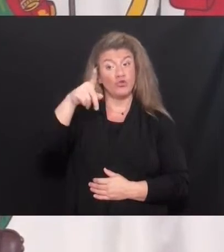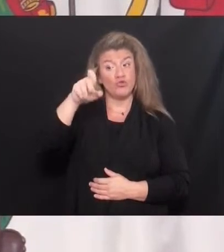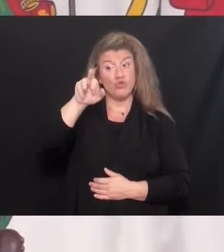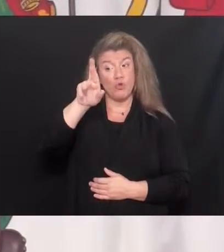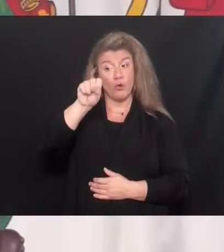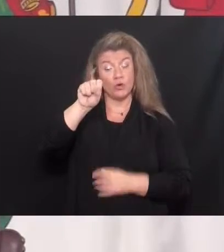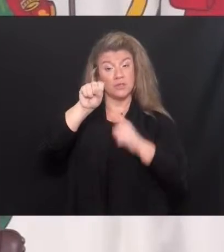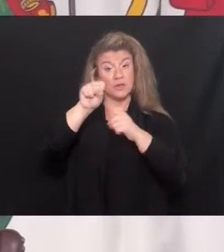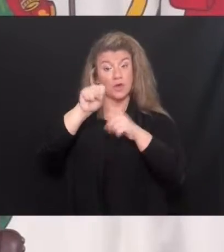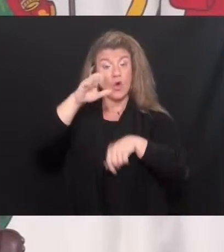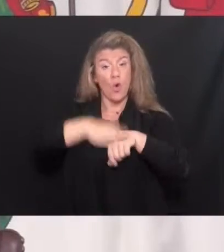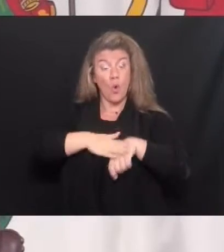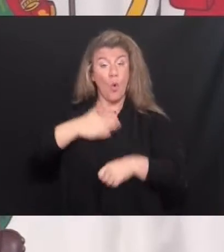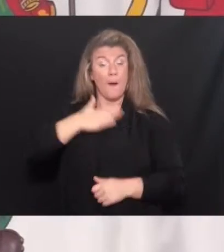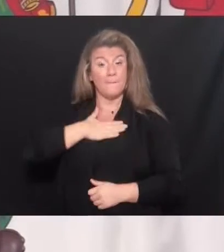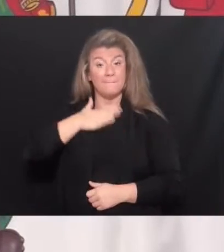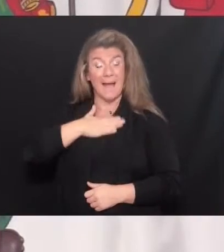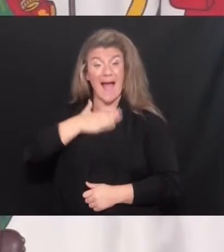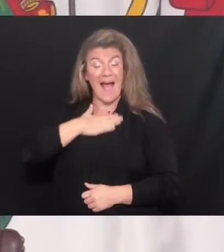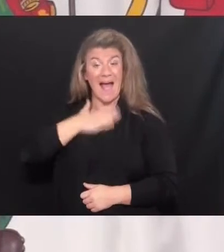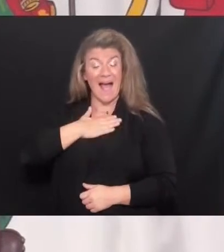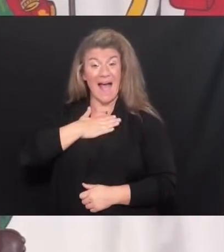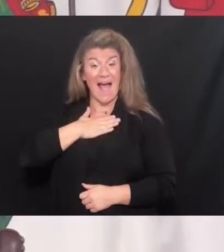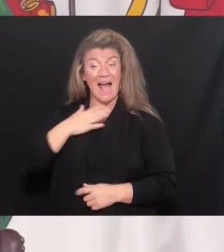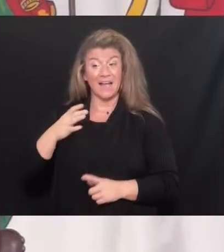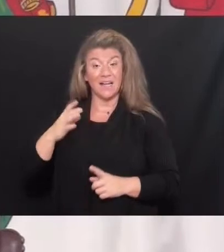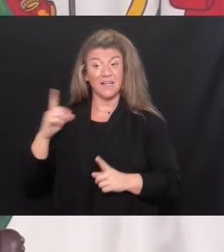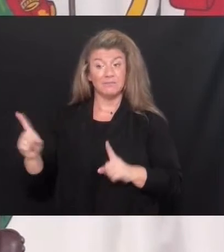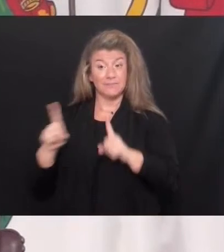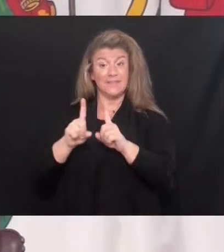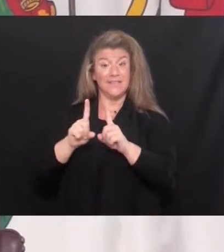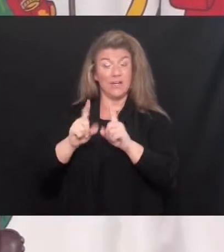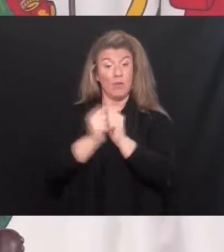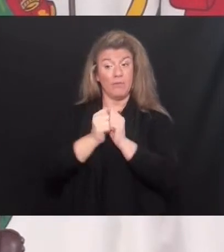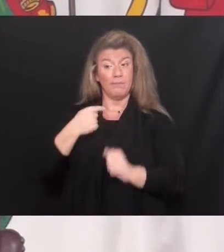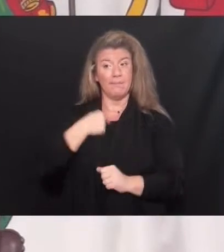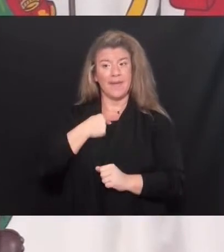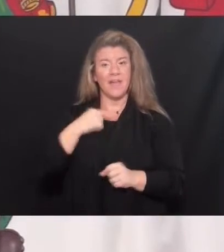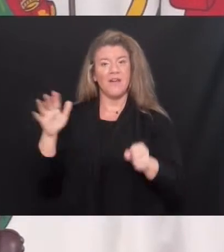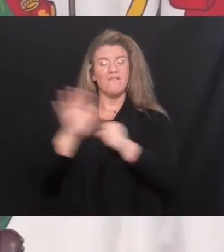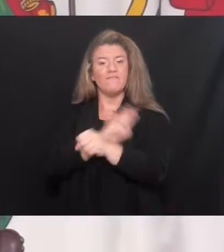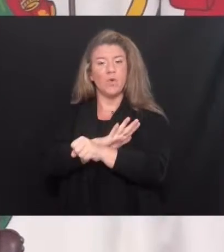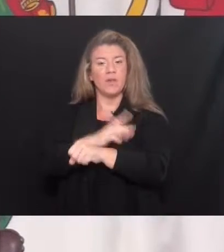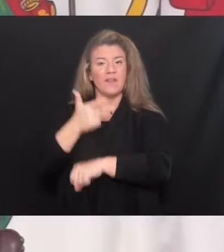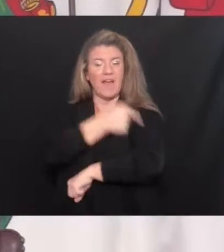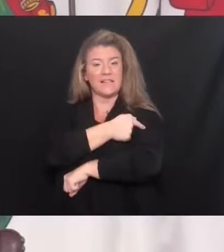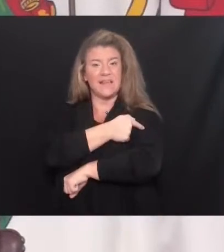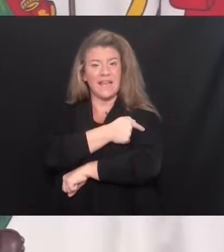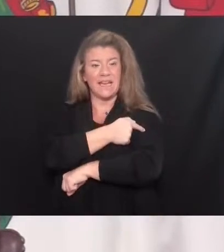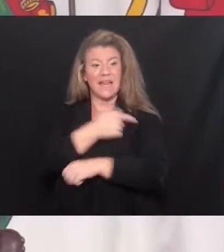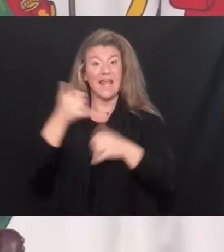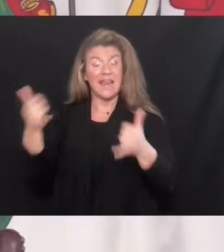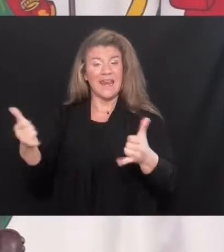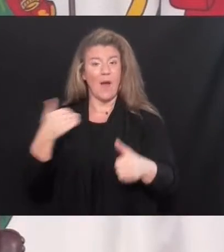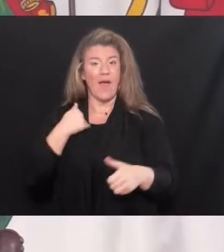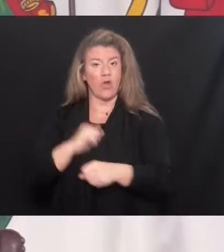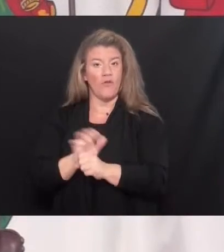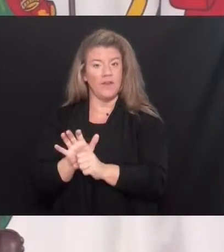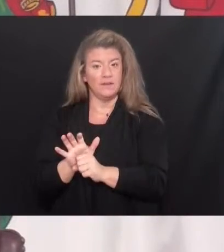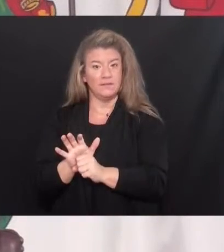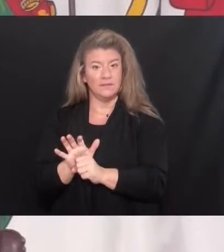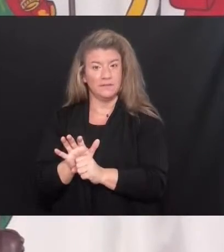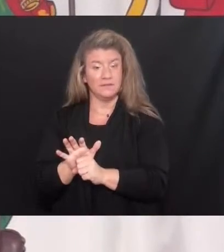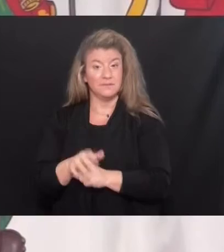my detail, 2 of the troopers fully vaccinated now have COVID. You know, now,